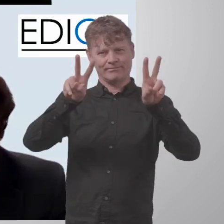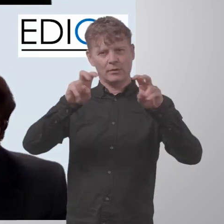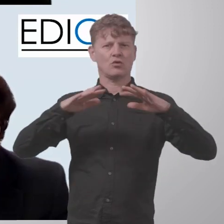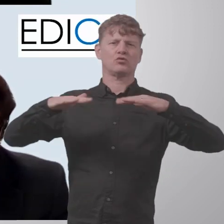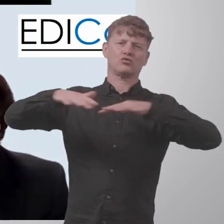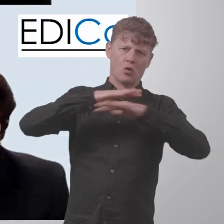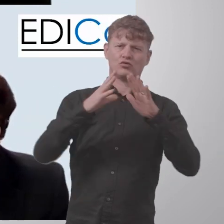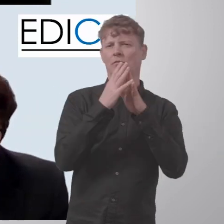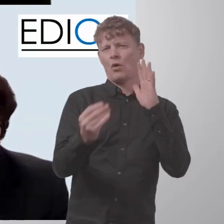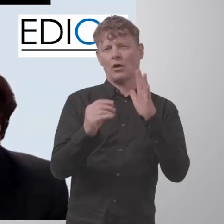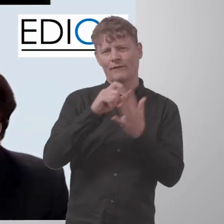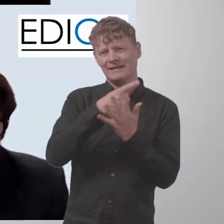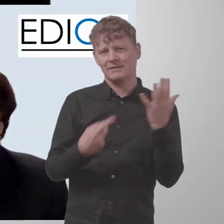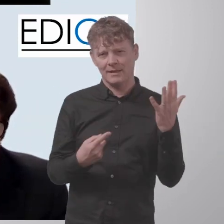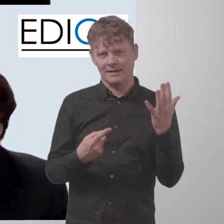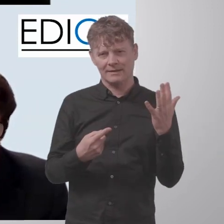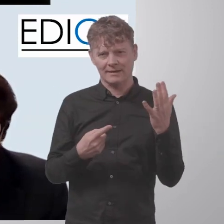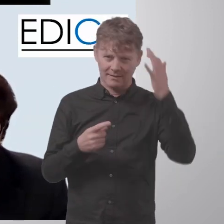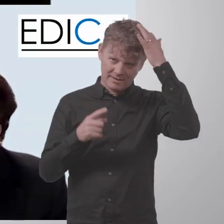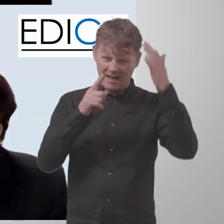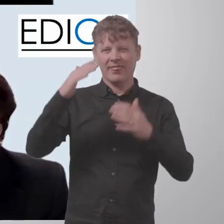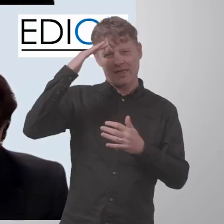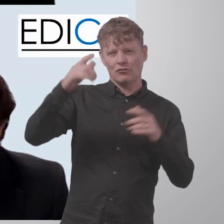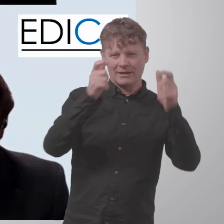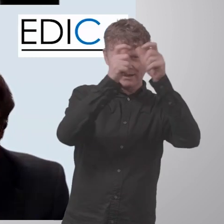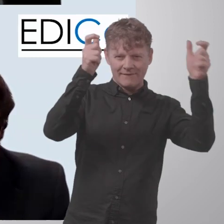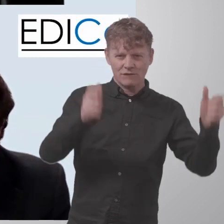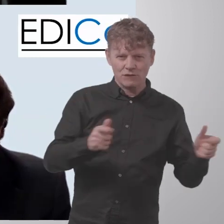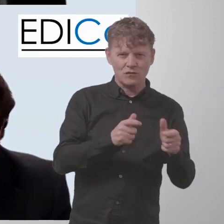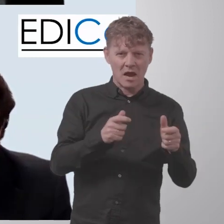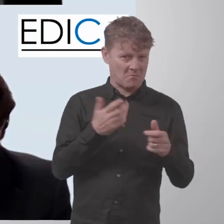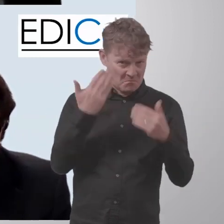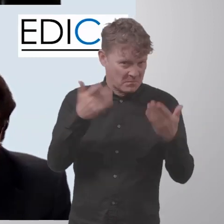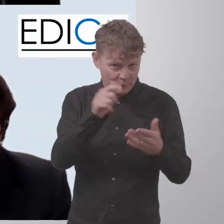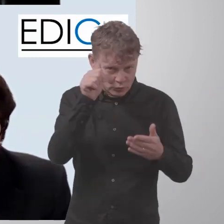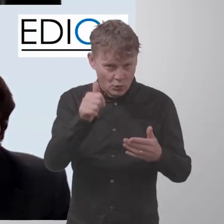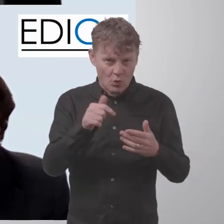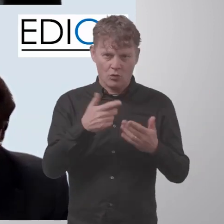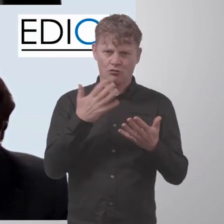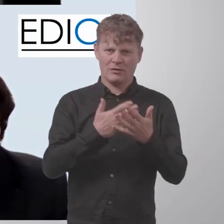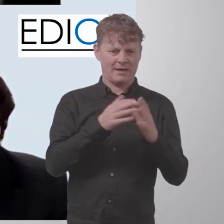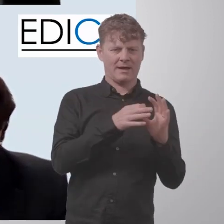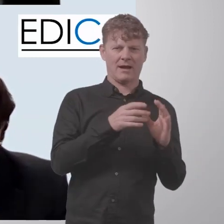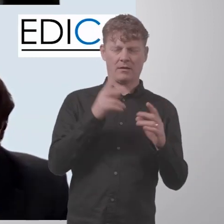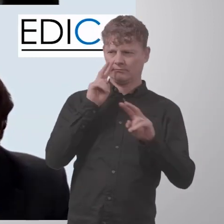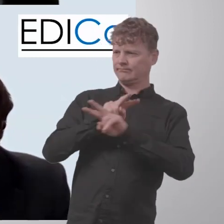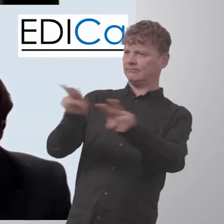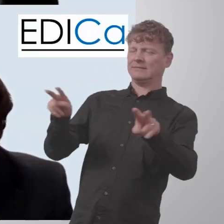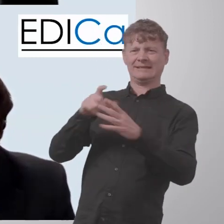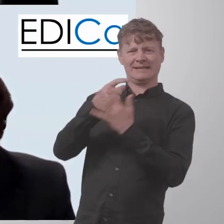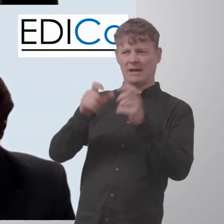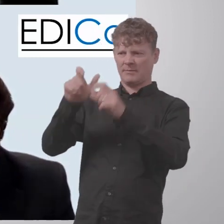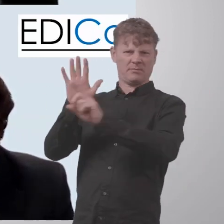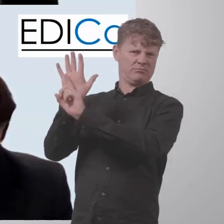of disability is a theoretical framework, as probably people know, that relates to the oppression of disabled people. It's been around for about 40 or